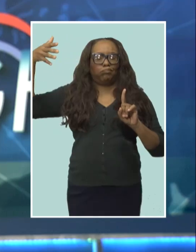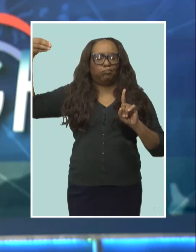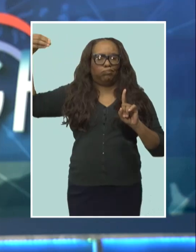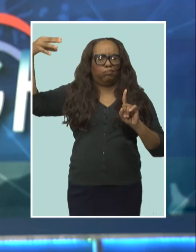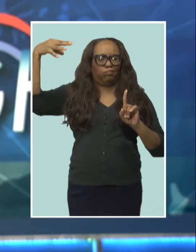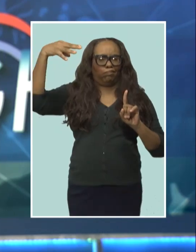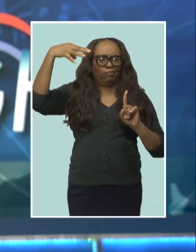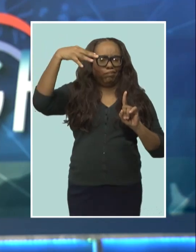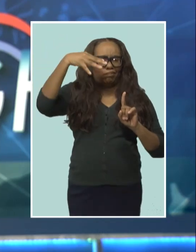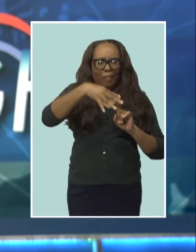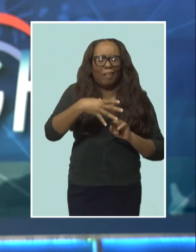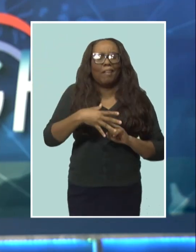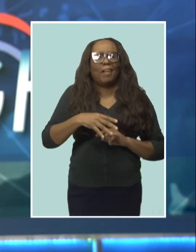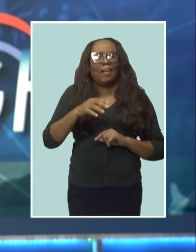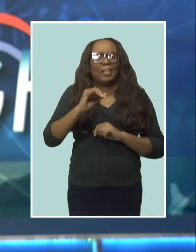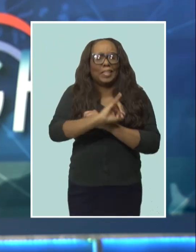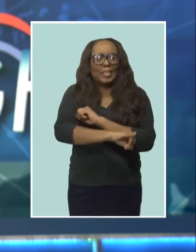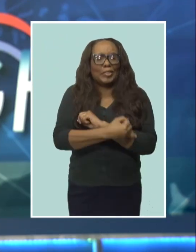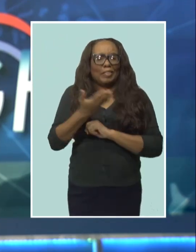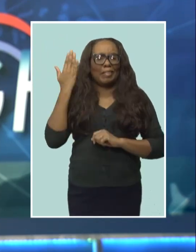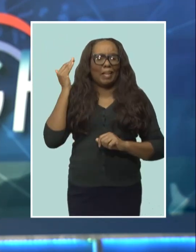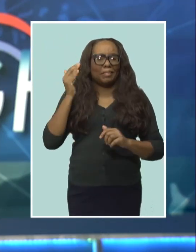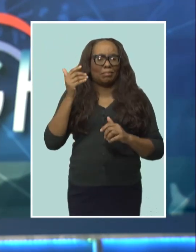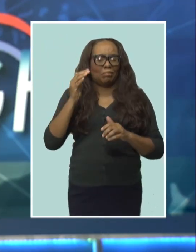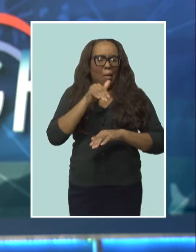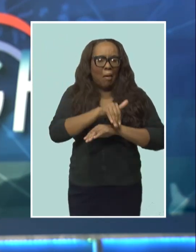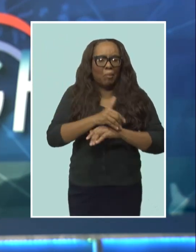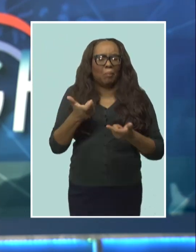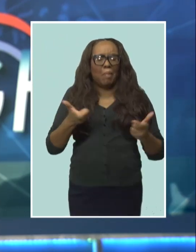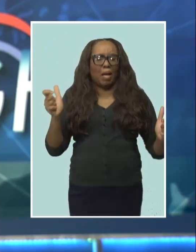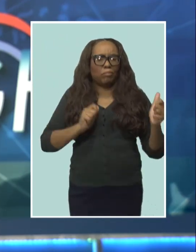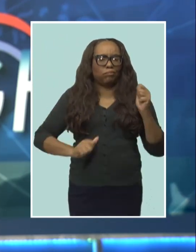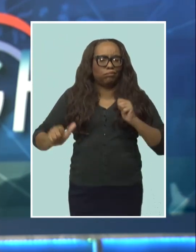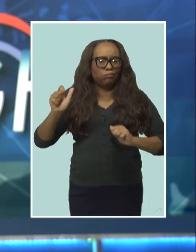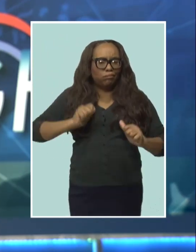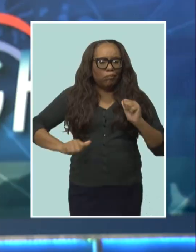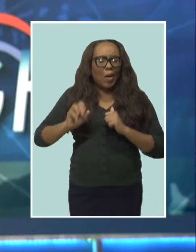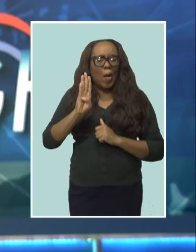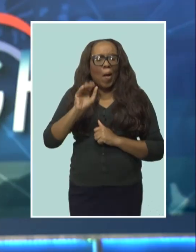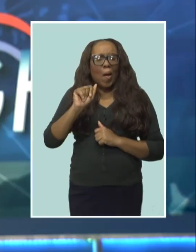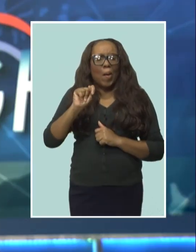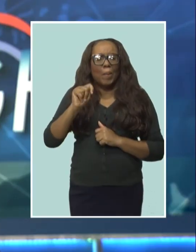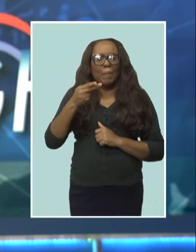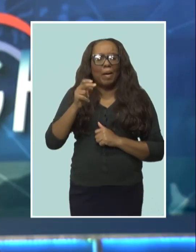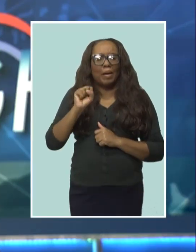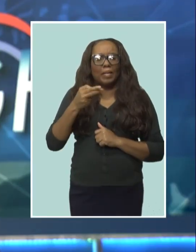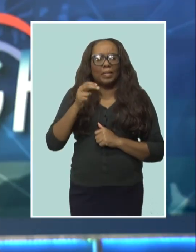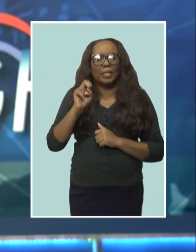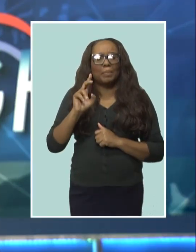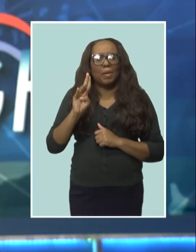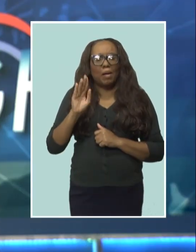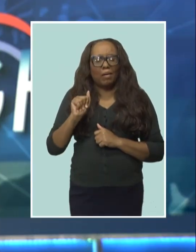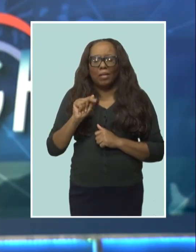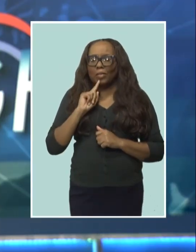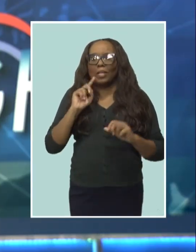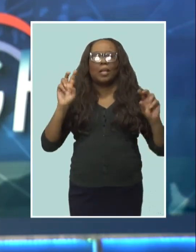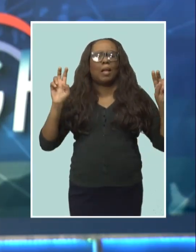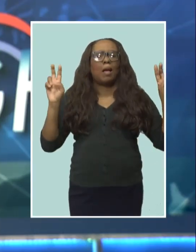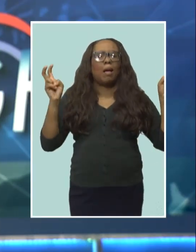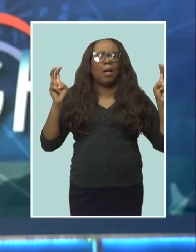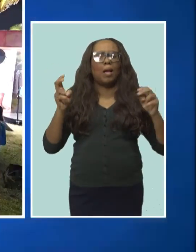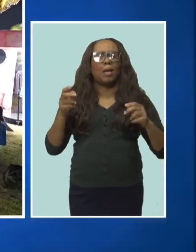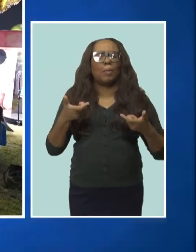the parish's regathering marquee event at Bathsheba. As Andrew Lowe reports, the Big People Party was a big